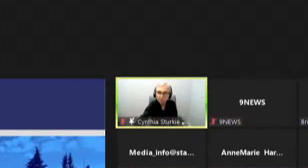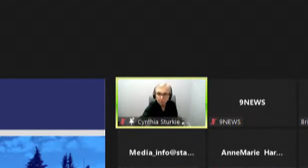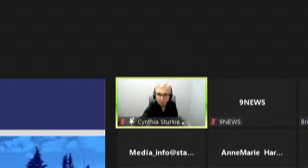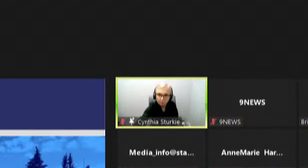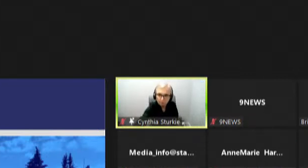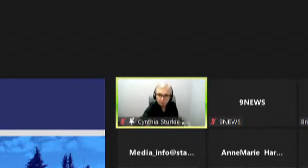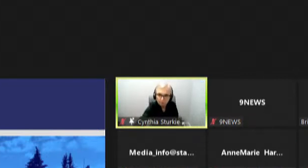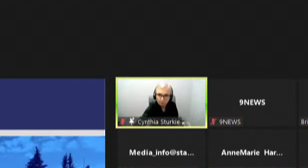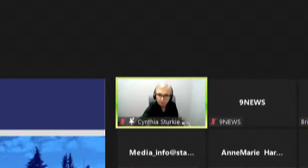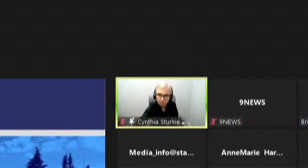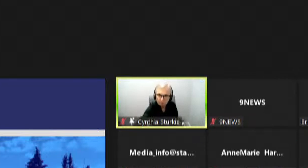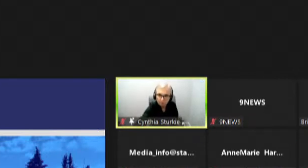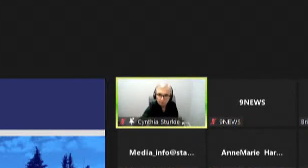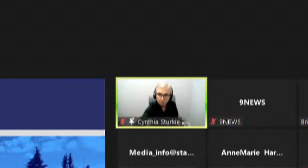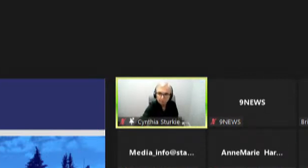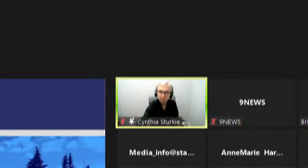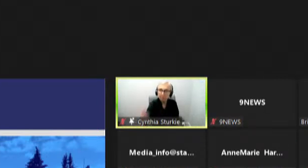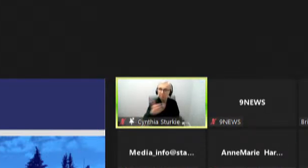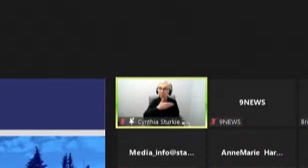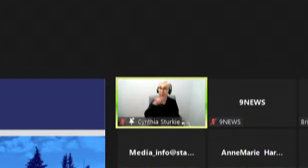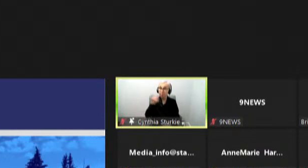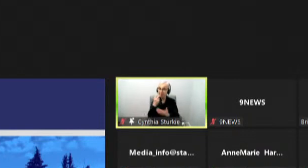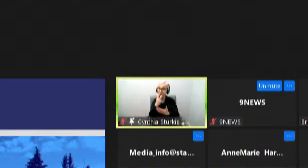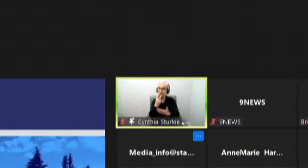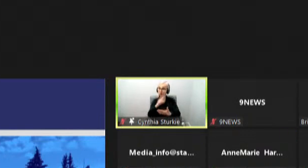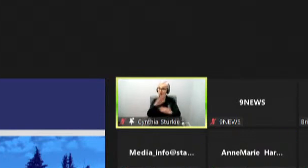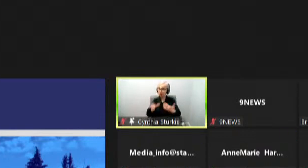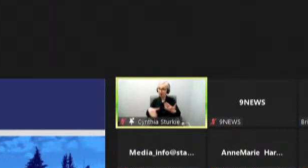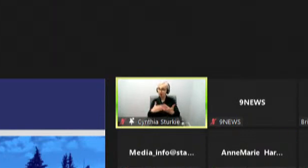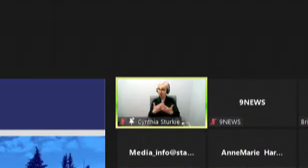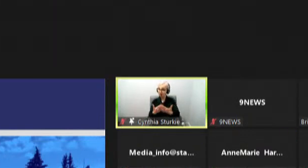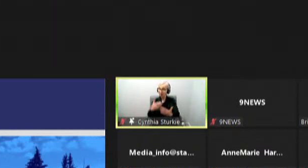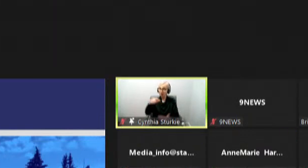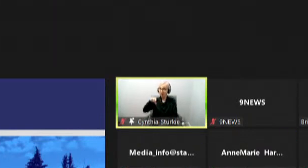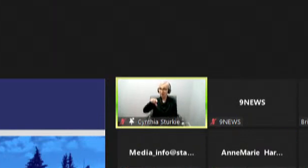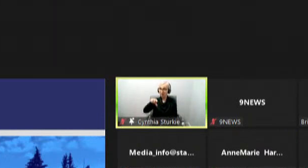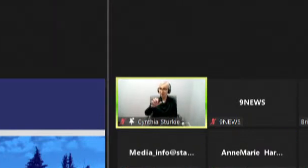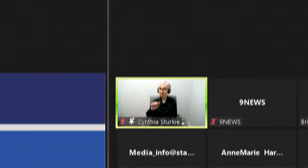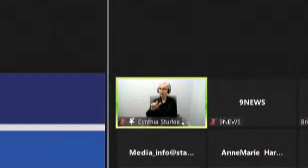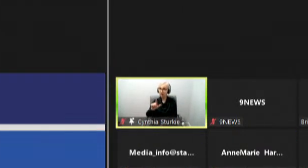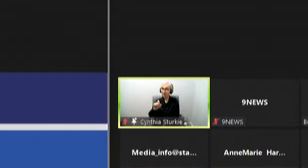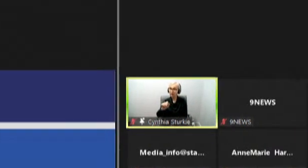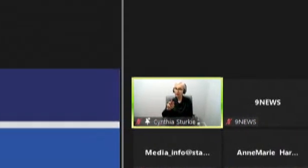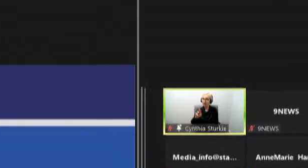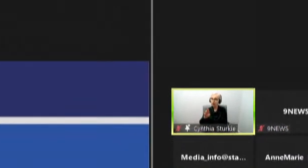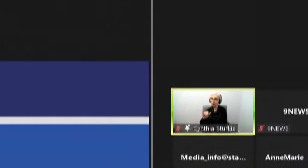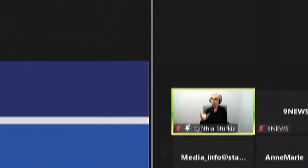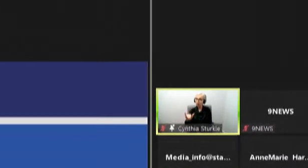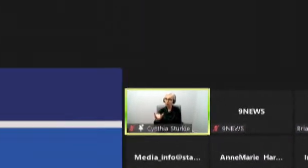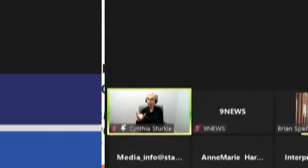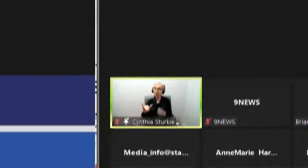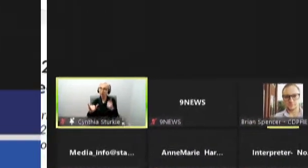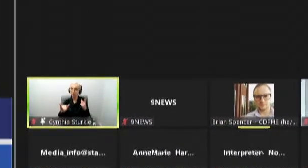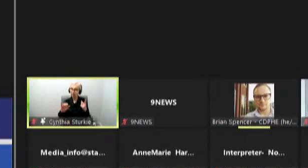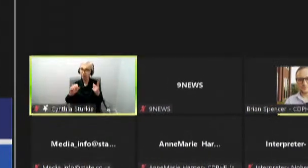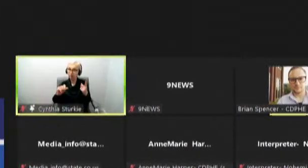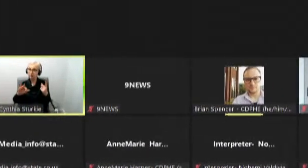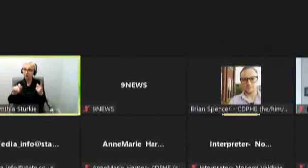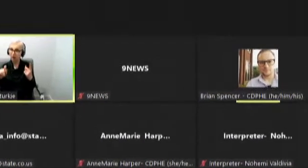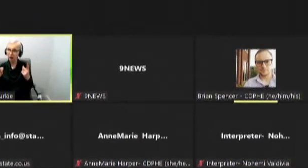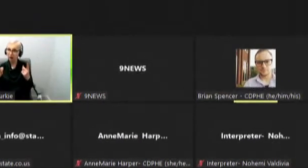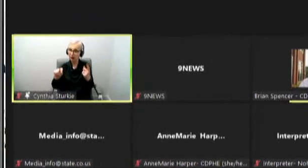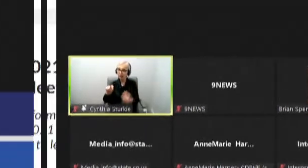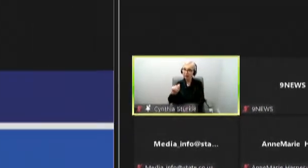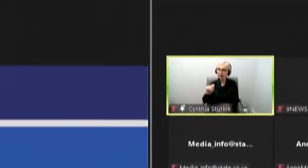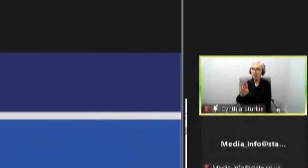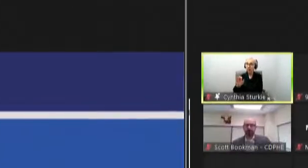best experience to be able to see all the speakers and the slide deck as well. So our presenters today are Director Scott Bookman, our COVID-19